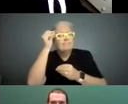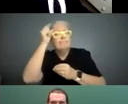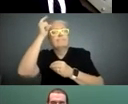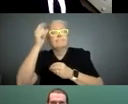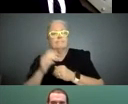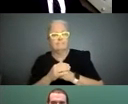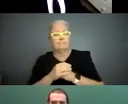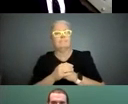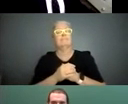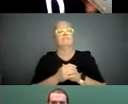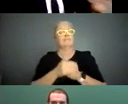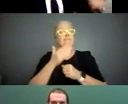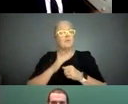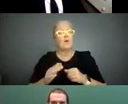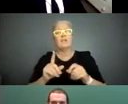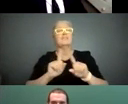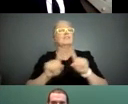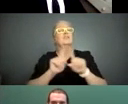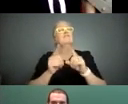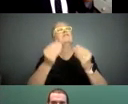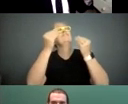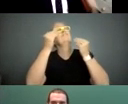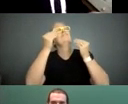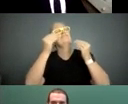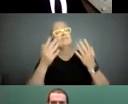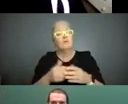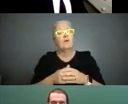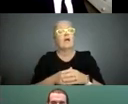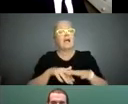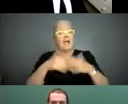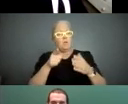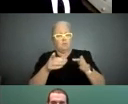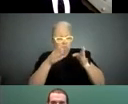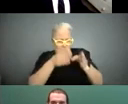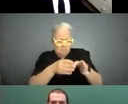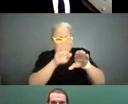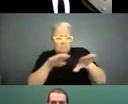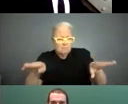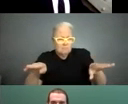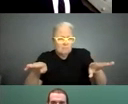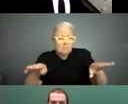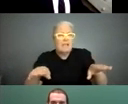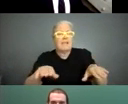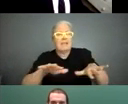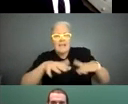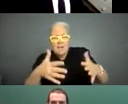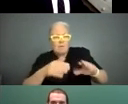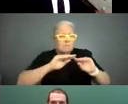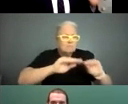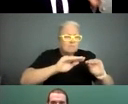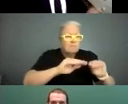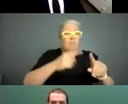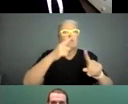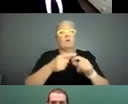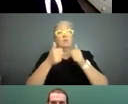learning environment, child-centered pedagogy, creating a reflective group of teachers, and